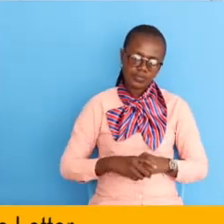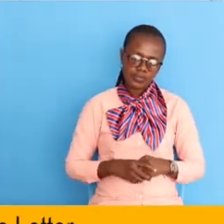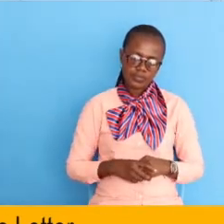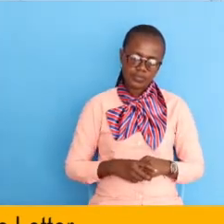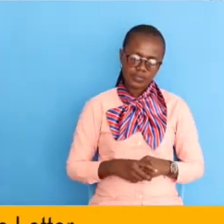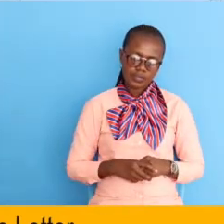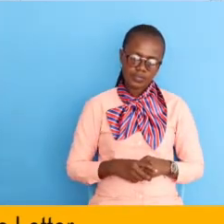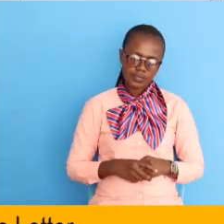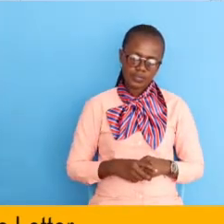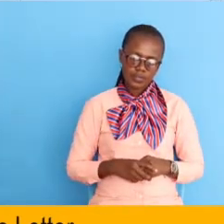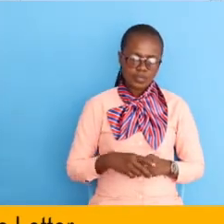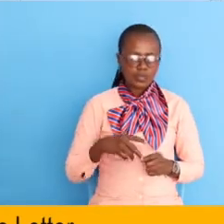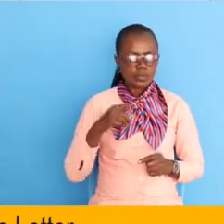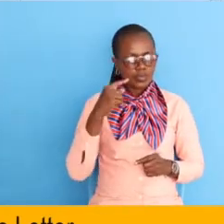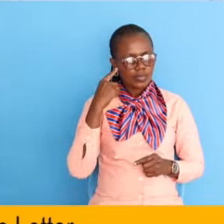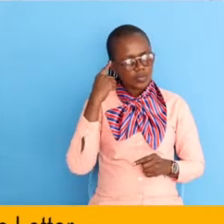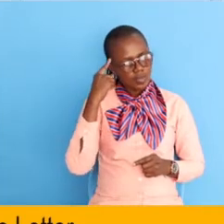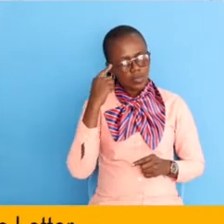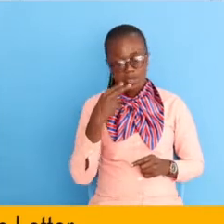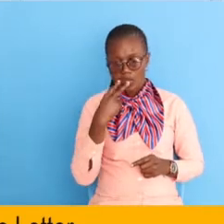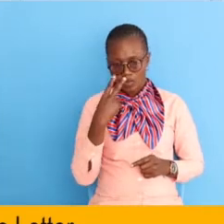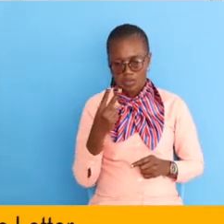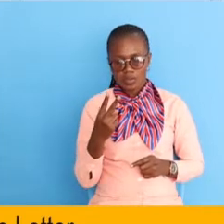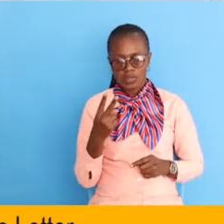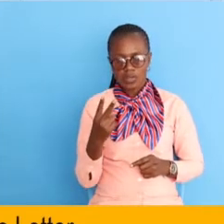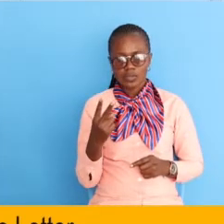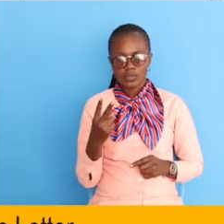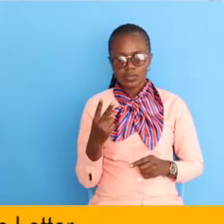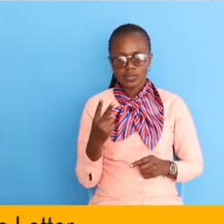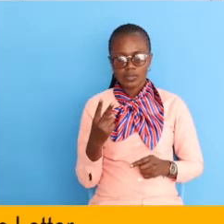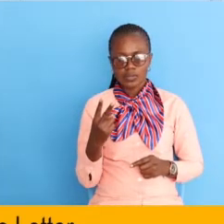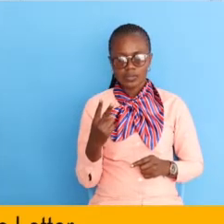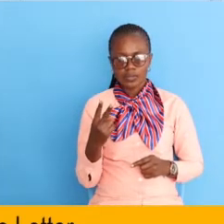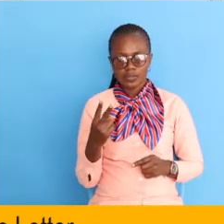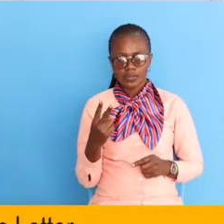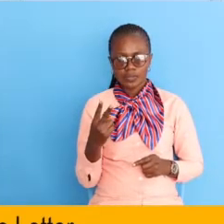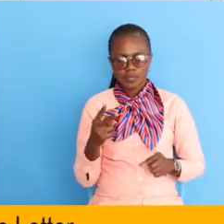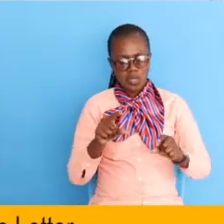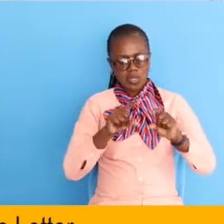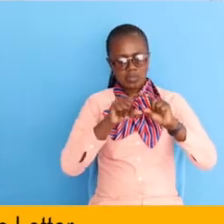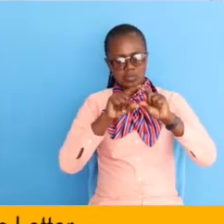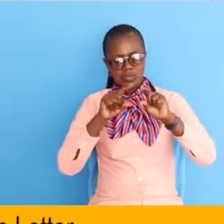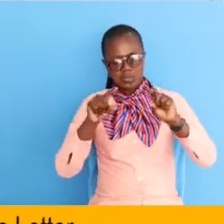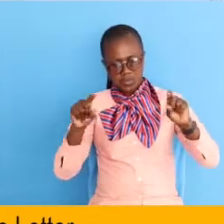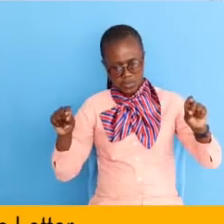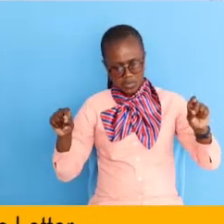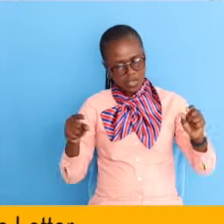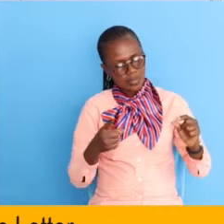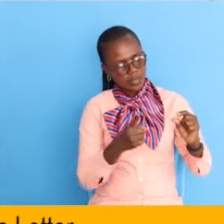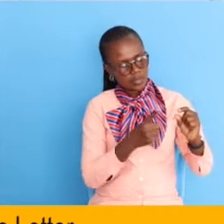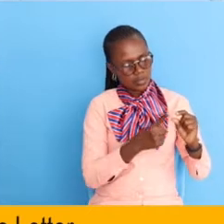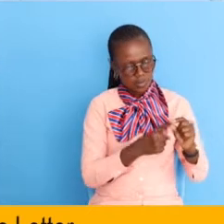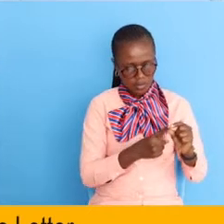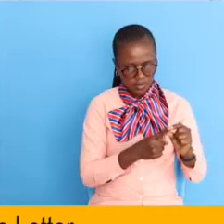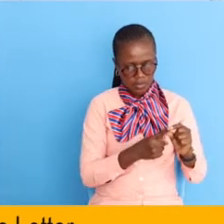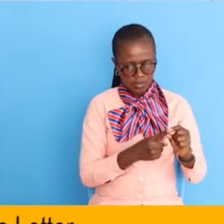we expect to see a phrase and or a clause that try to say, why